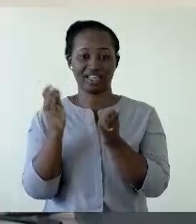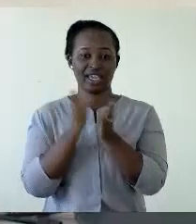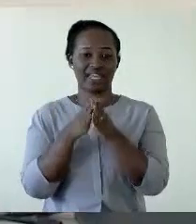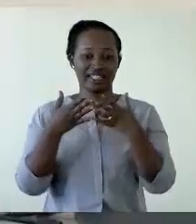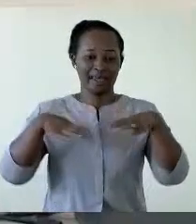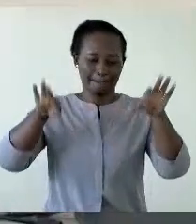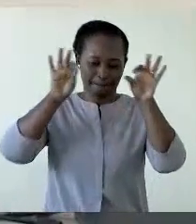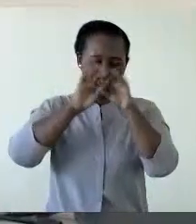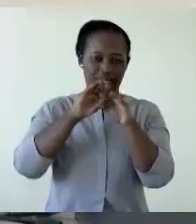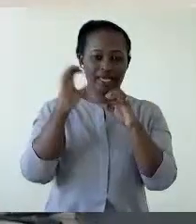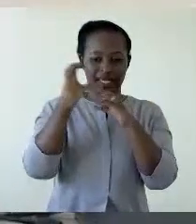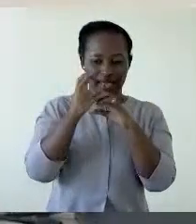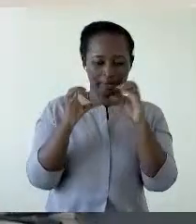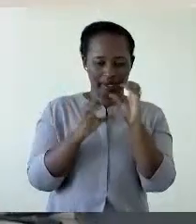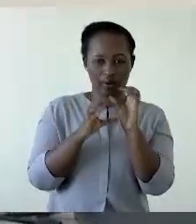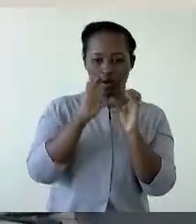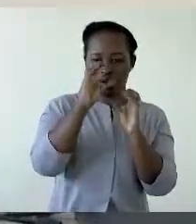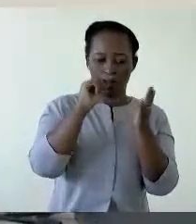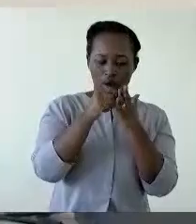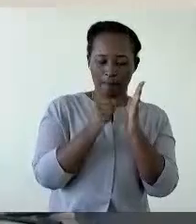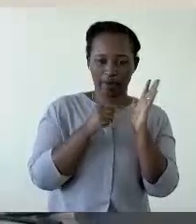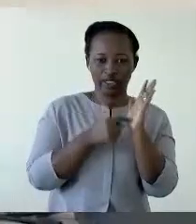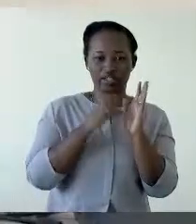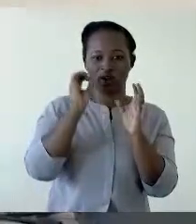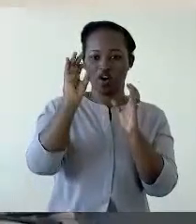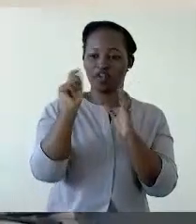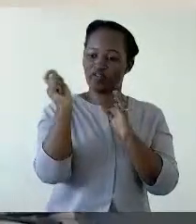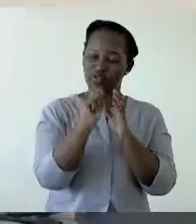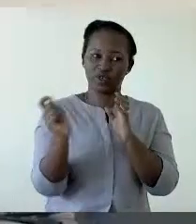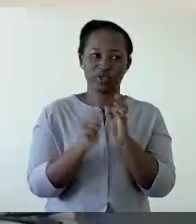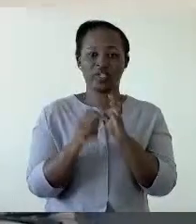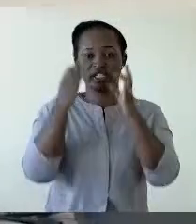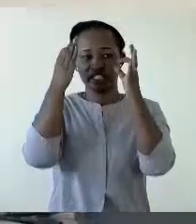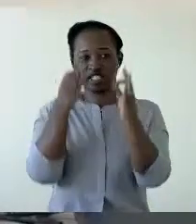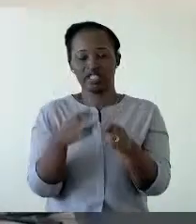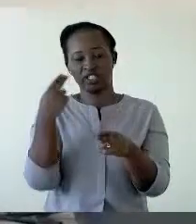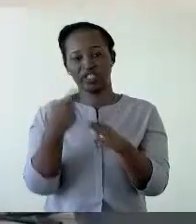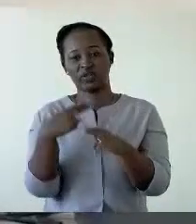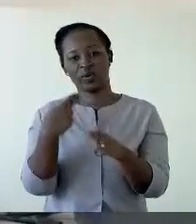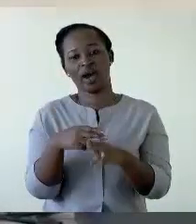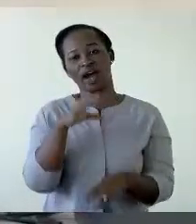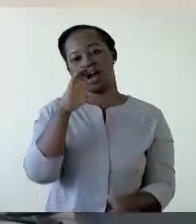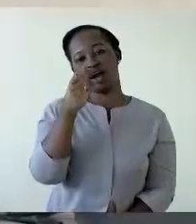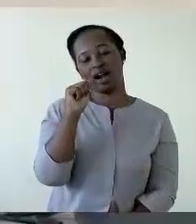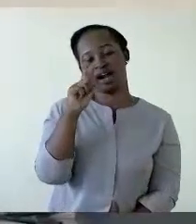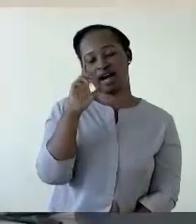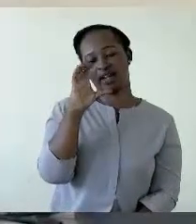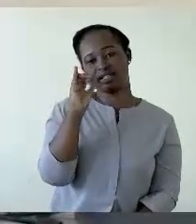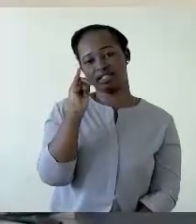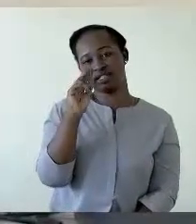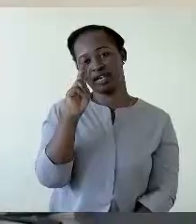chemical component of a chalk is a substance we call calcium carbonate. It's this